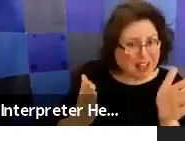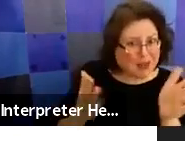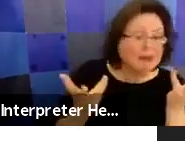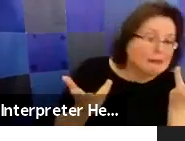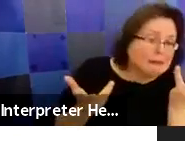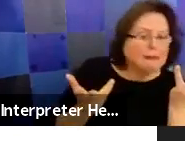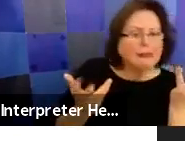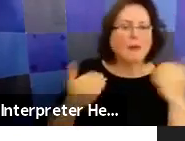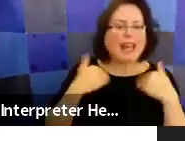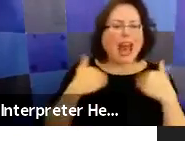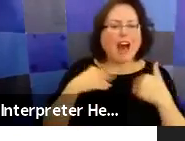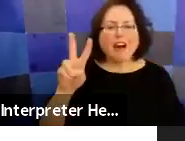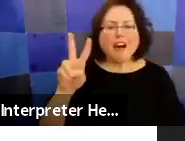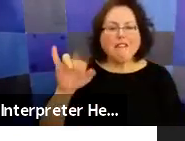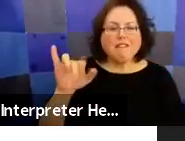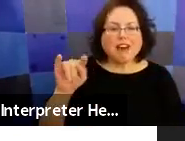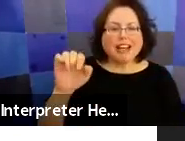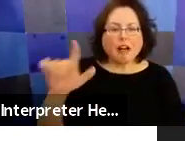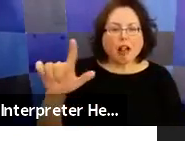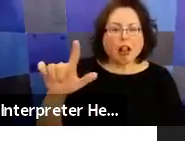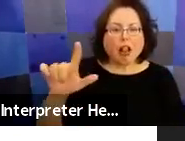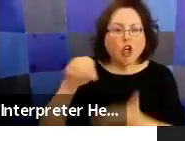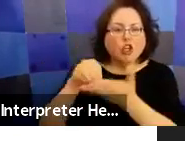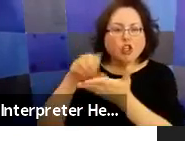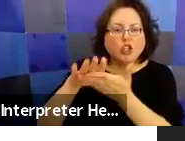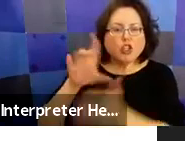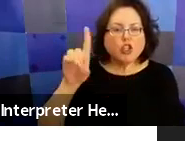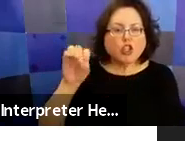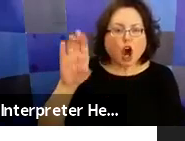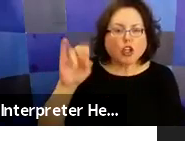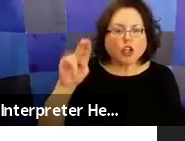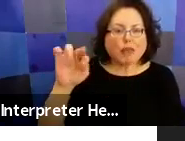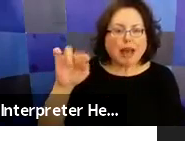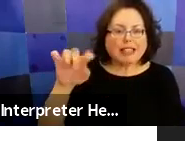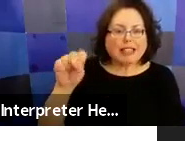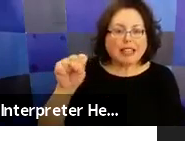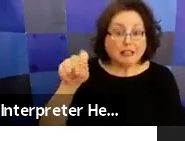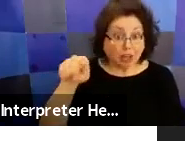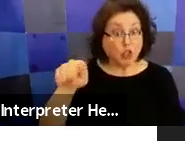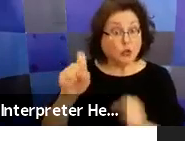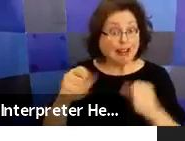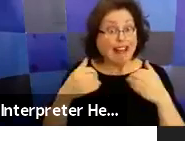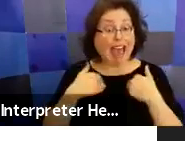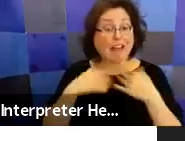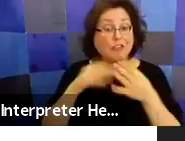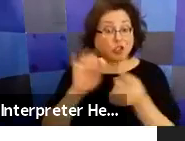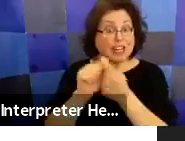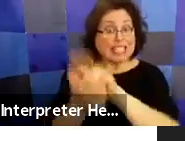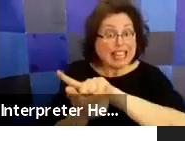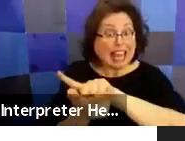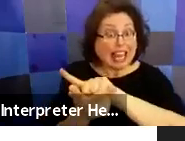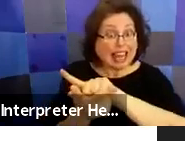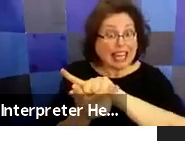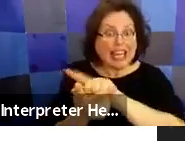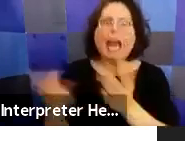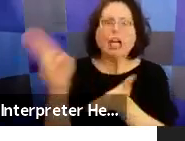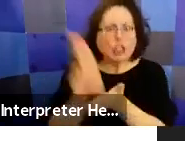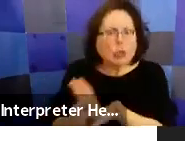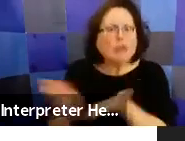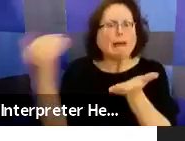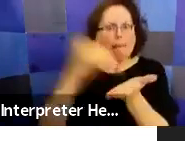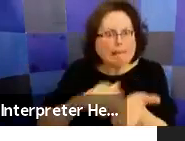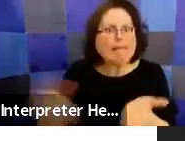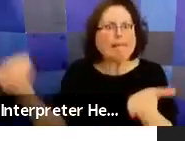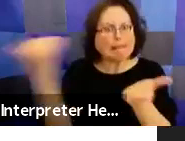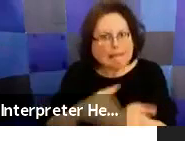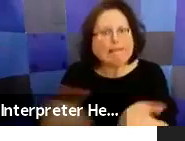we call vital documents that you can have translated proactively and use over and over and over again.